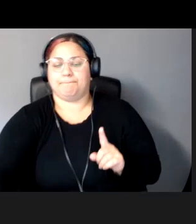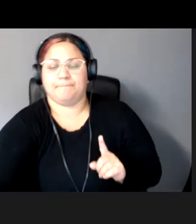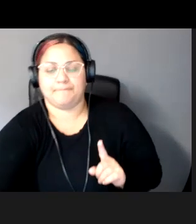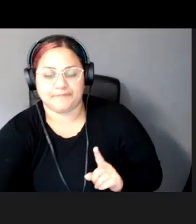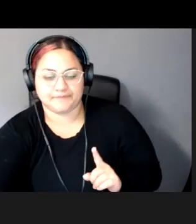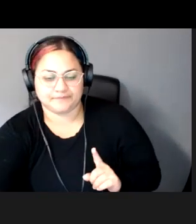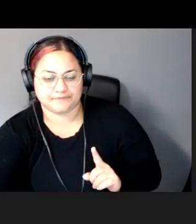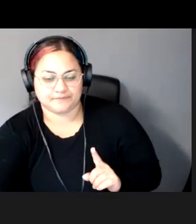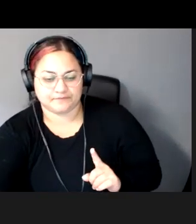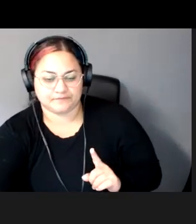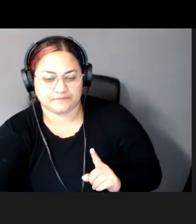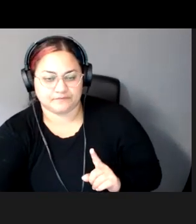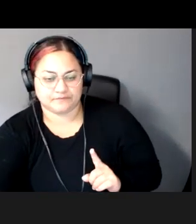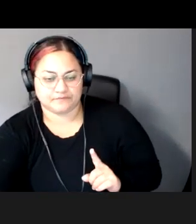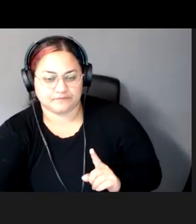right. Gladude.